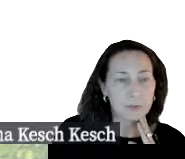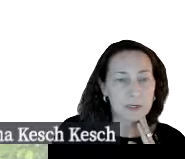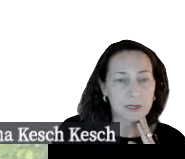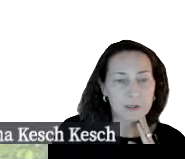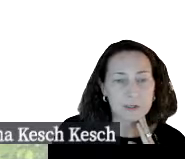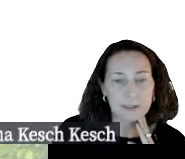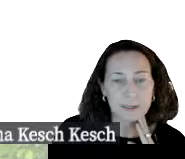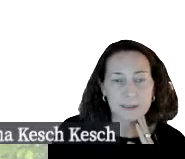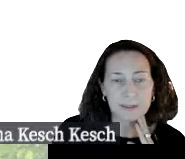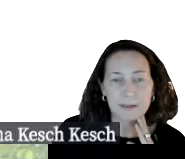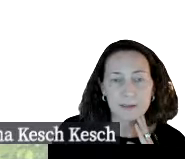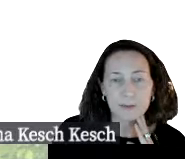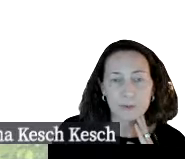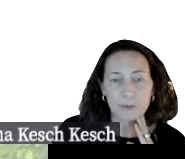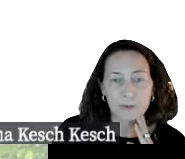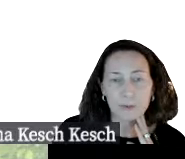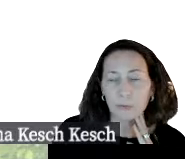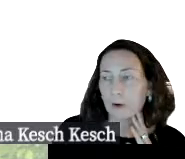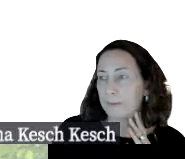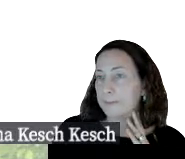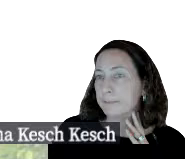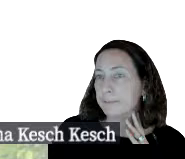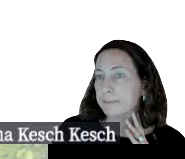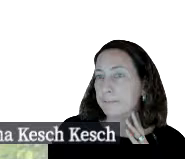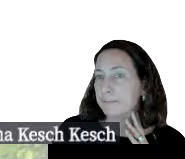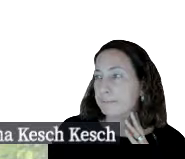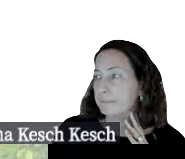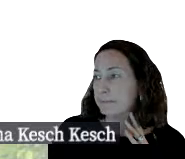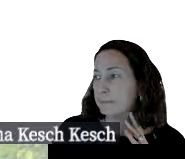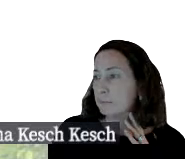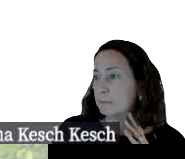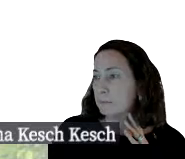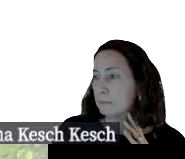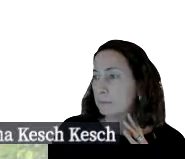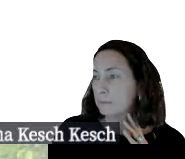the interpretation settings in the Zoom toolbar.